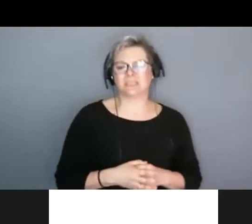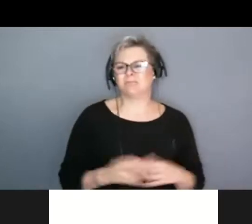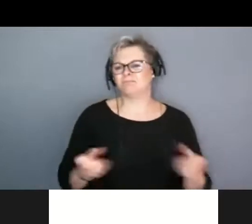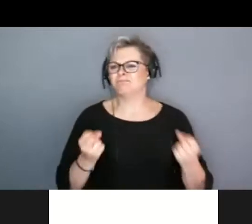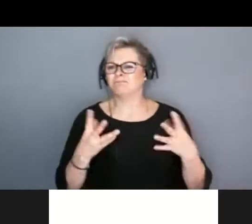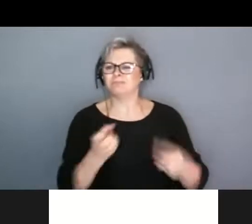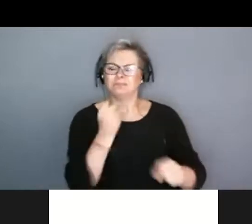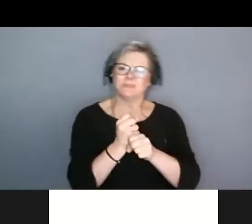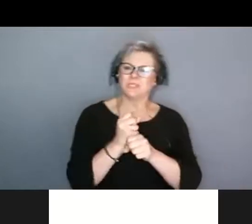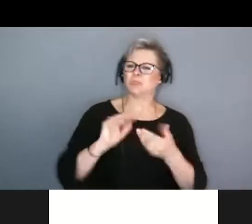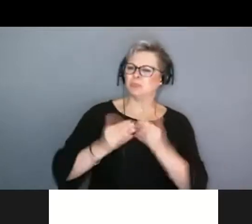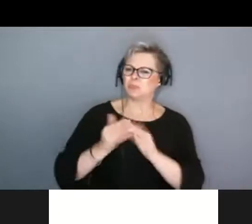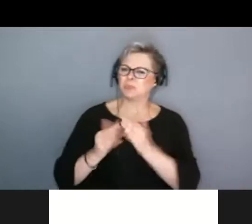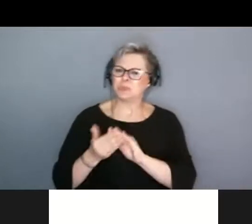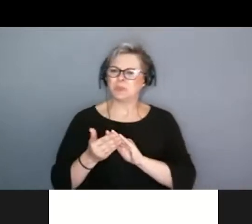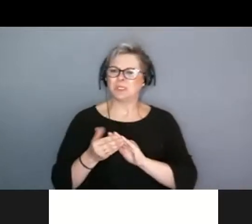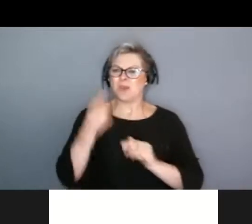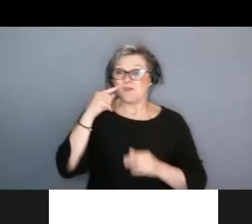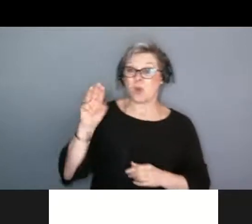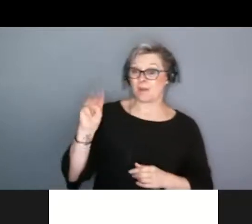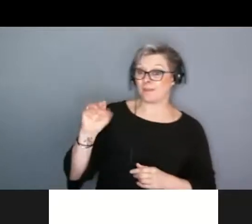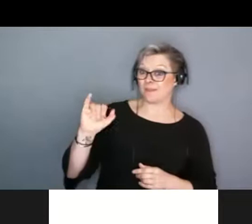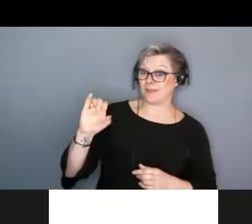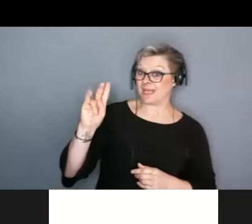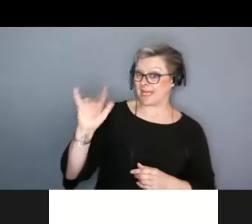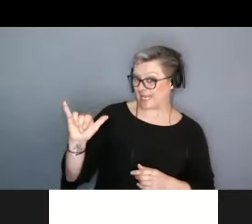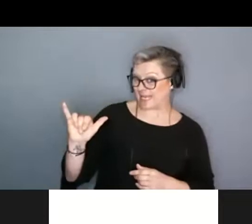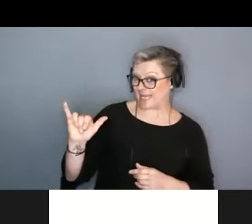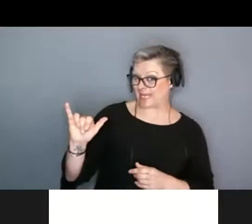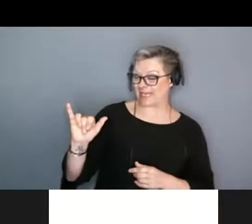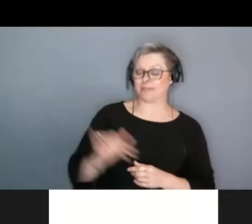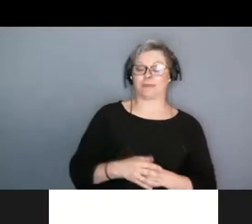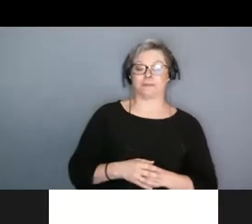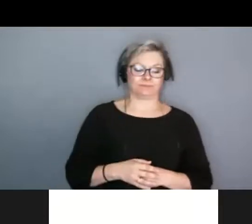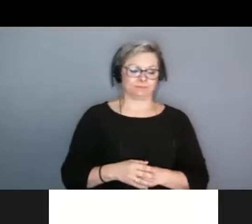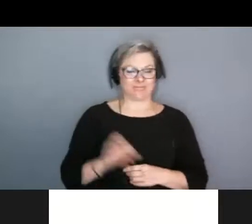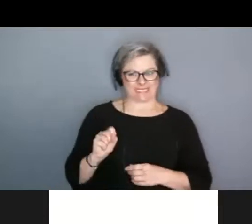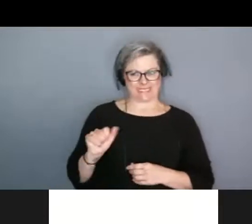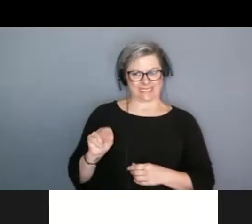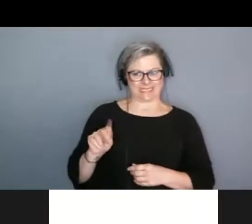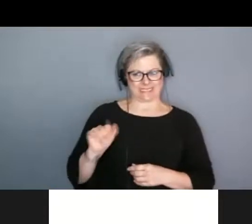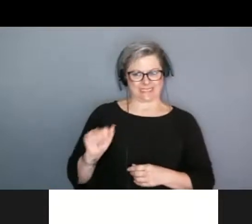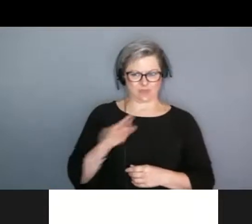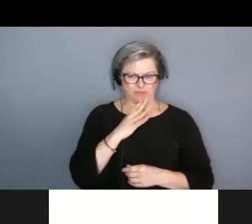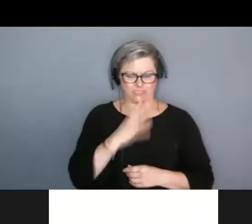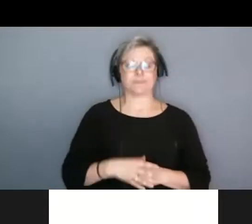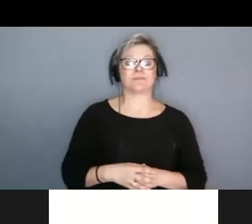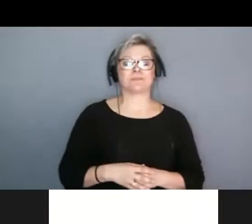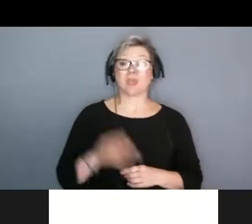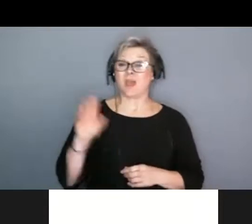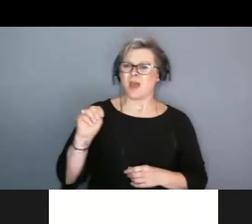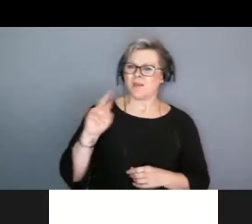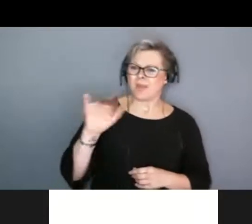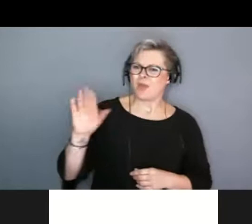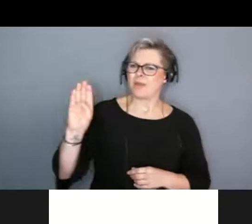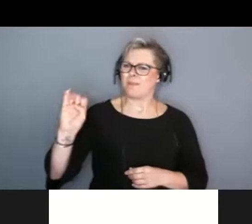community stepping up for Mickey, that, oh, I've noticed that Mary Beth seems to be quite